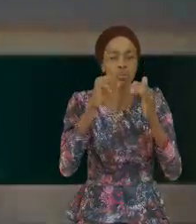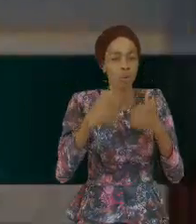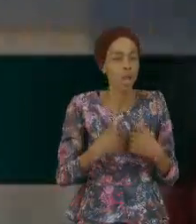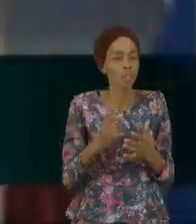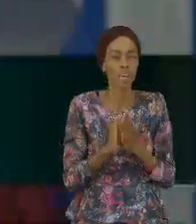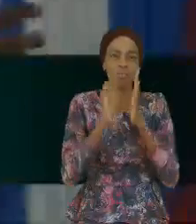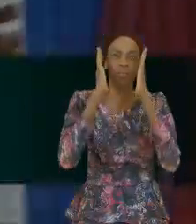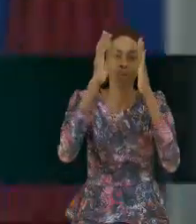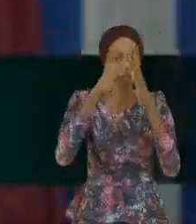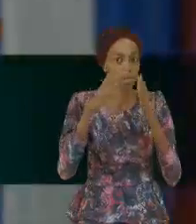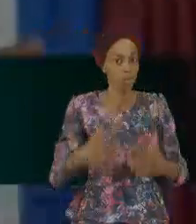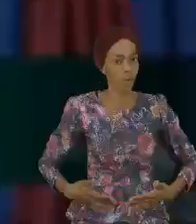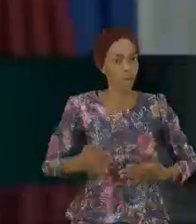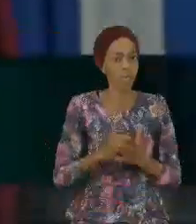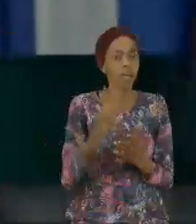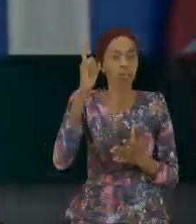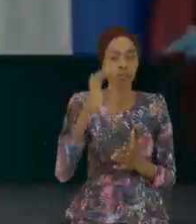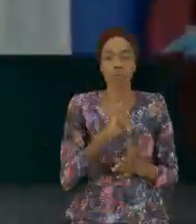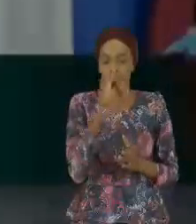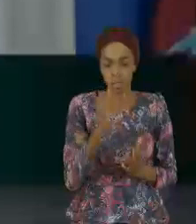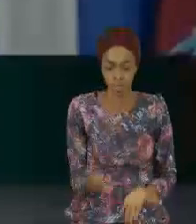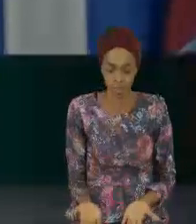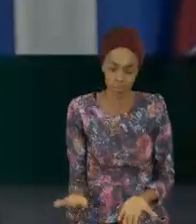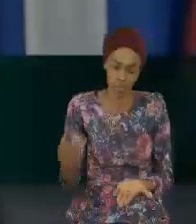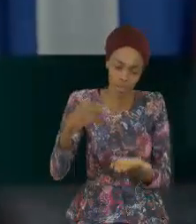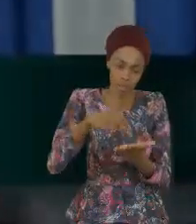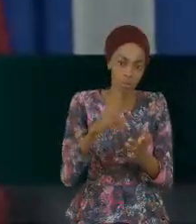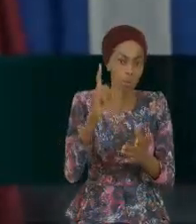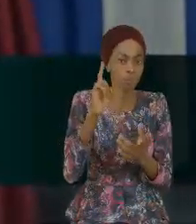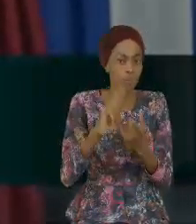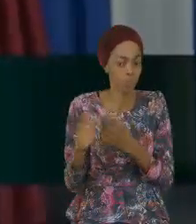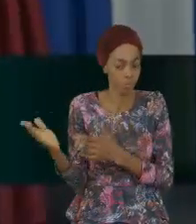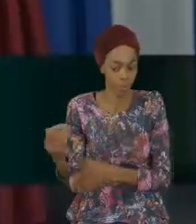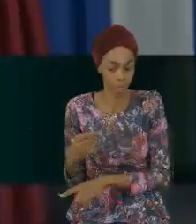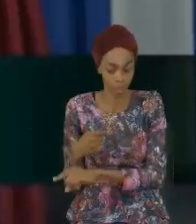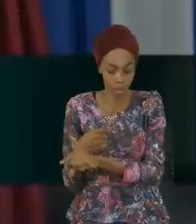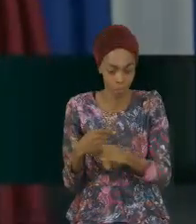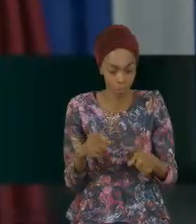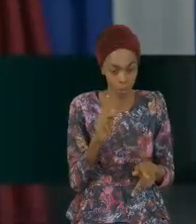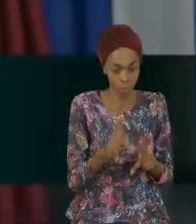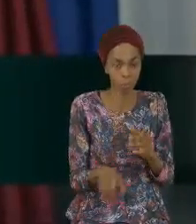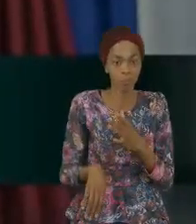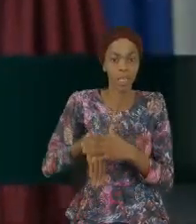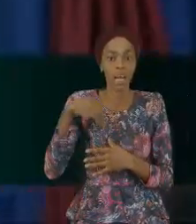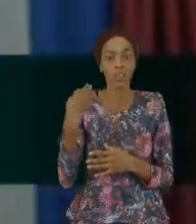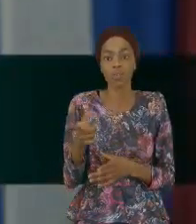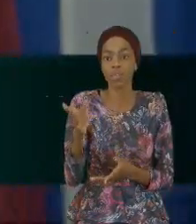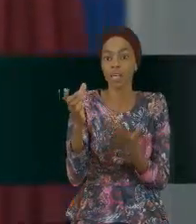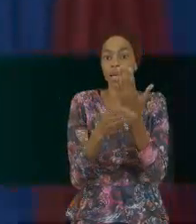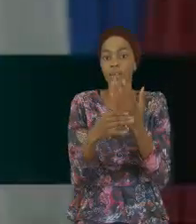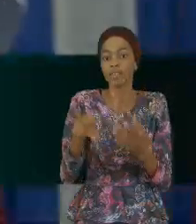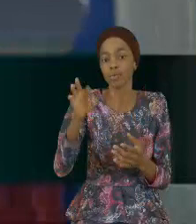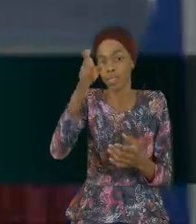is raising you up to bring them out of the hand of the Egyptians and to bring